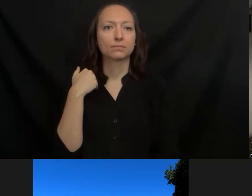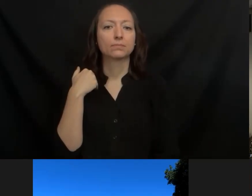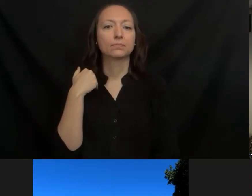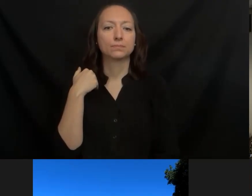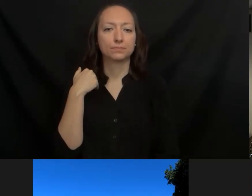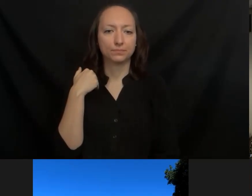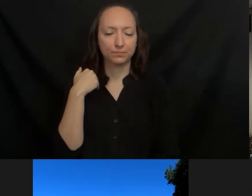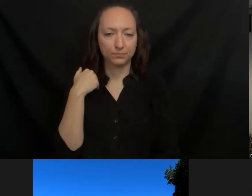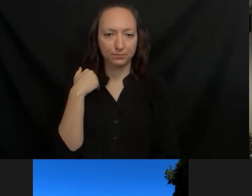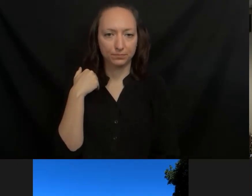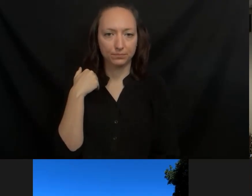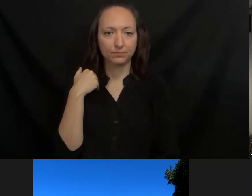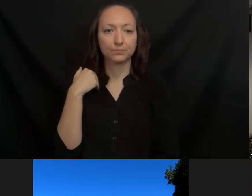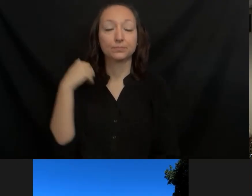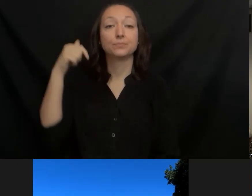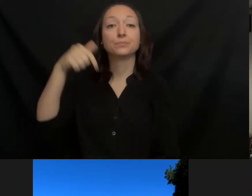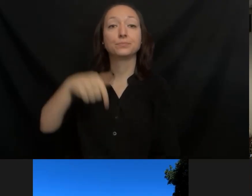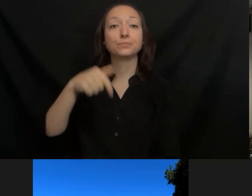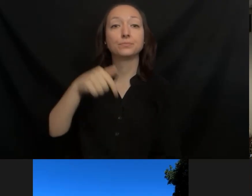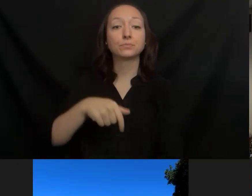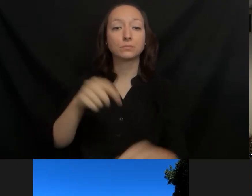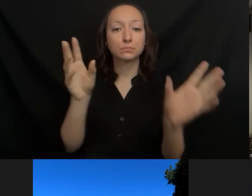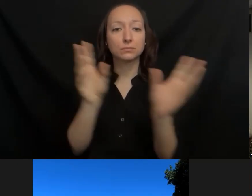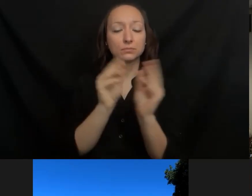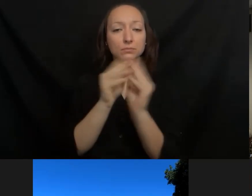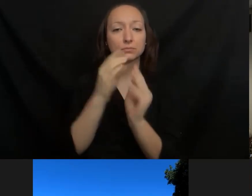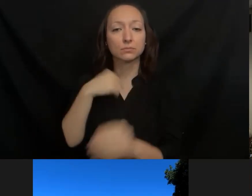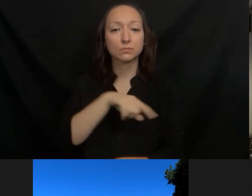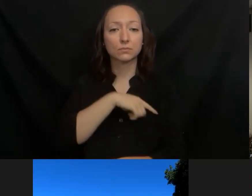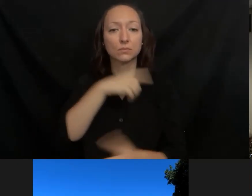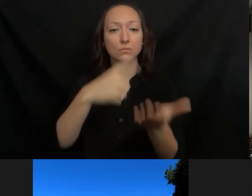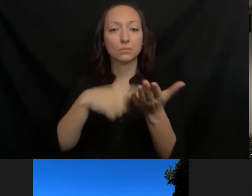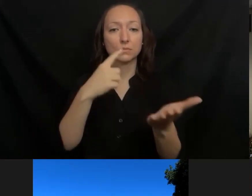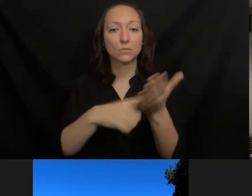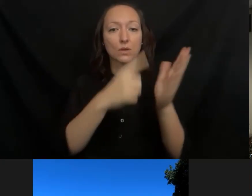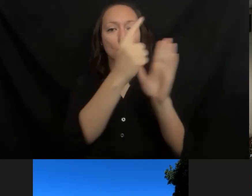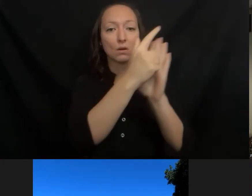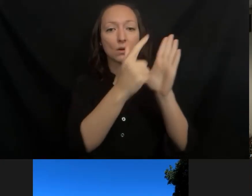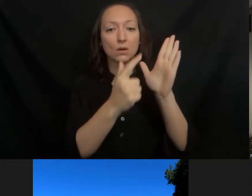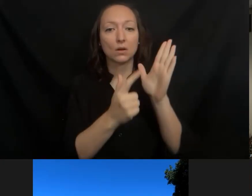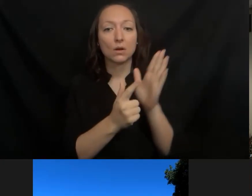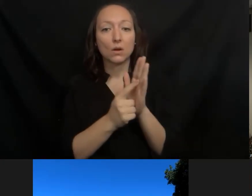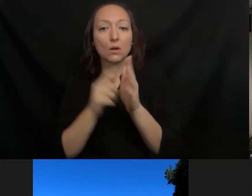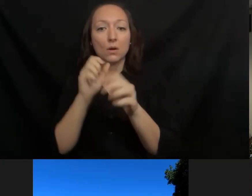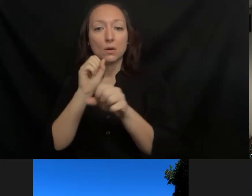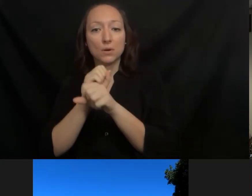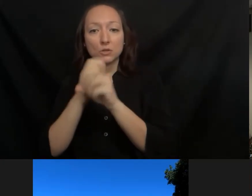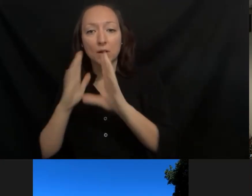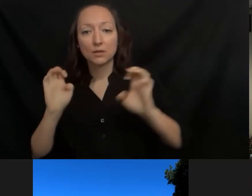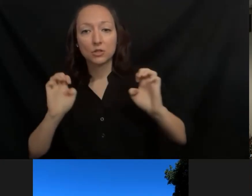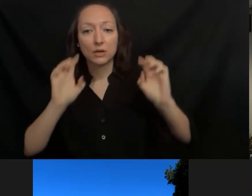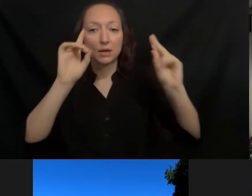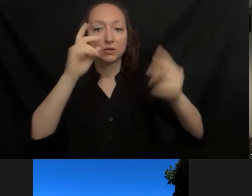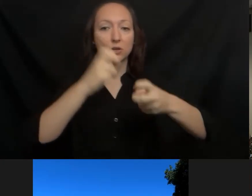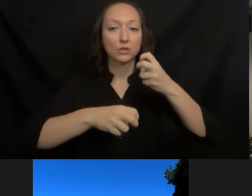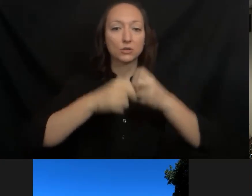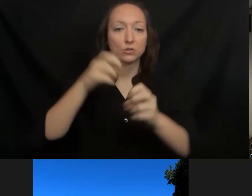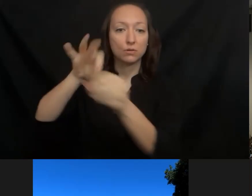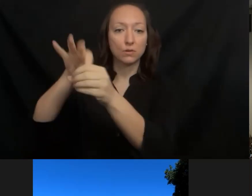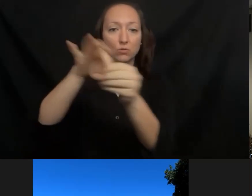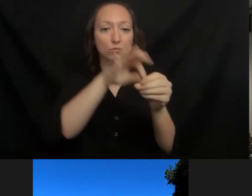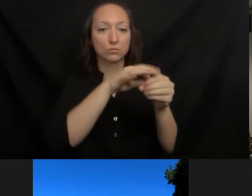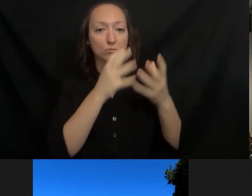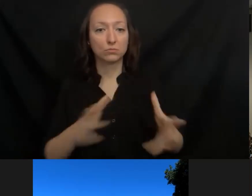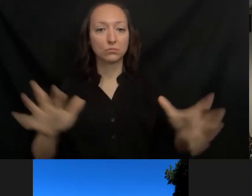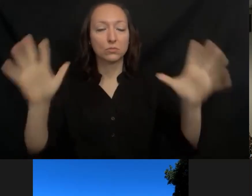Session to discuss legal, personnel, and educational issues, and the votes were taken. With that, we'll see if there's anybody